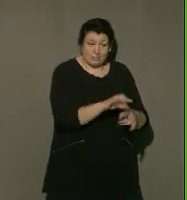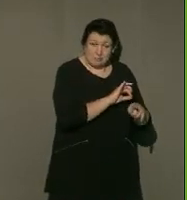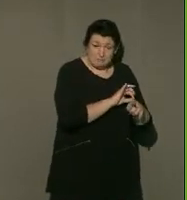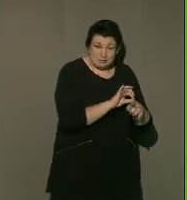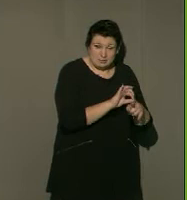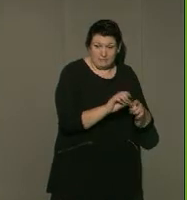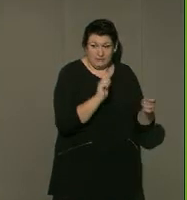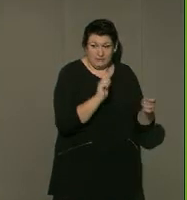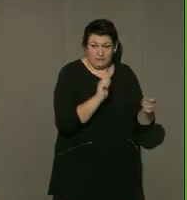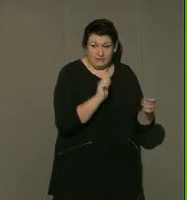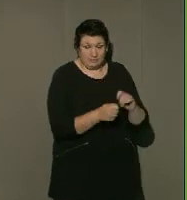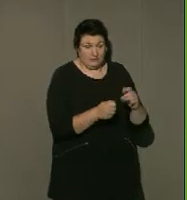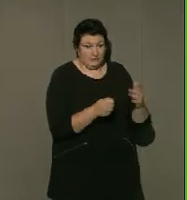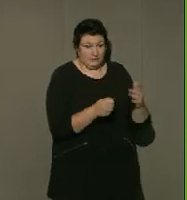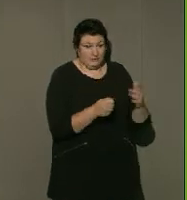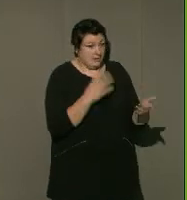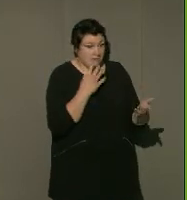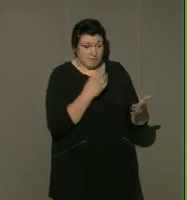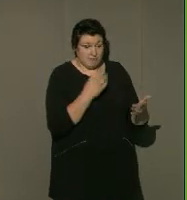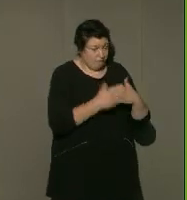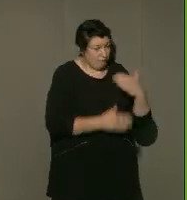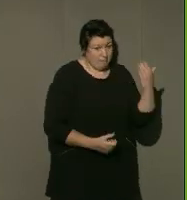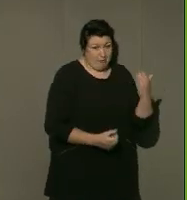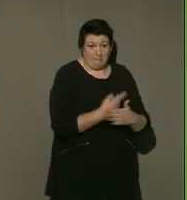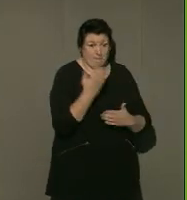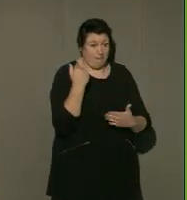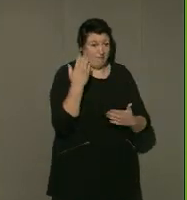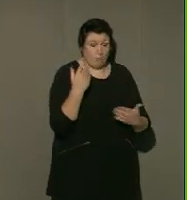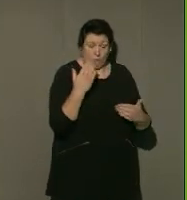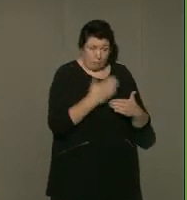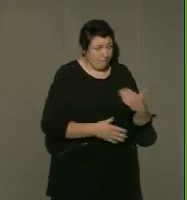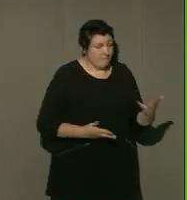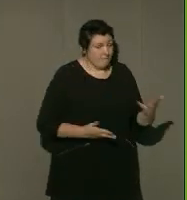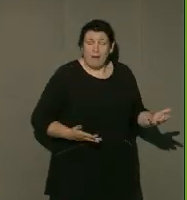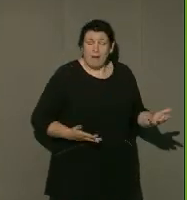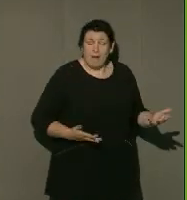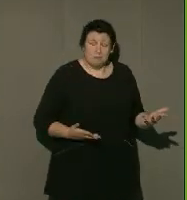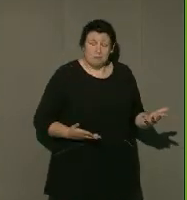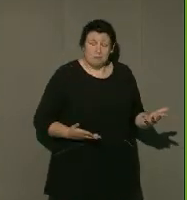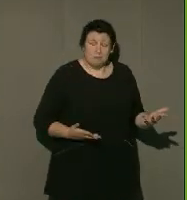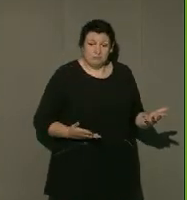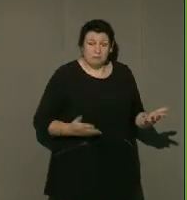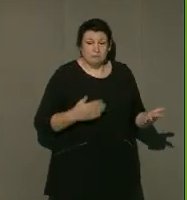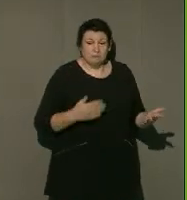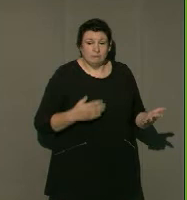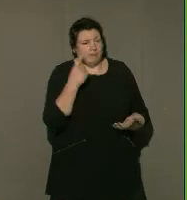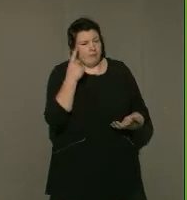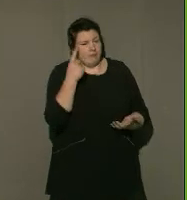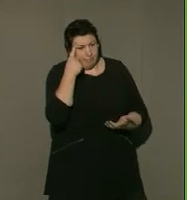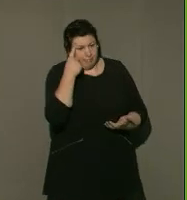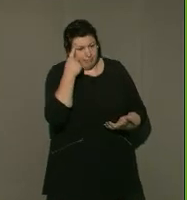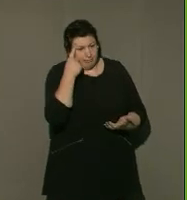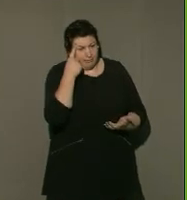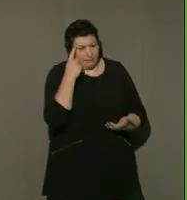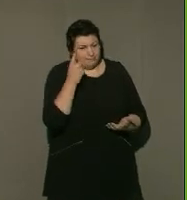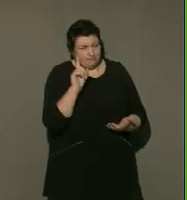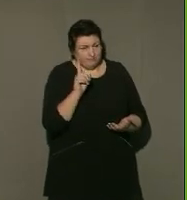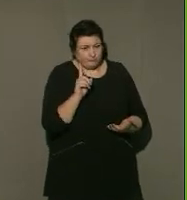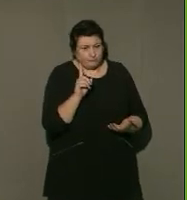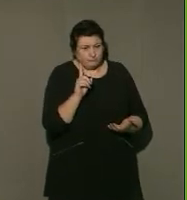course, it's a novel concern. It hasn't come up previously in my time on Standing Orders Committee. But my understanding of it was